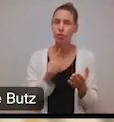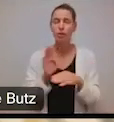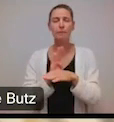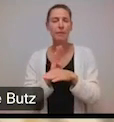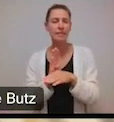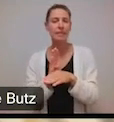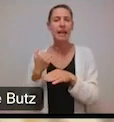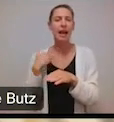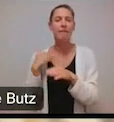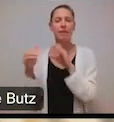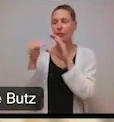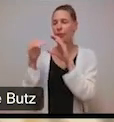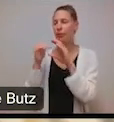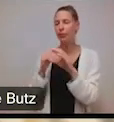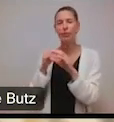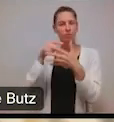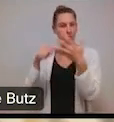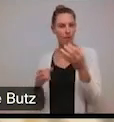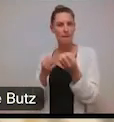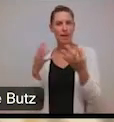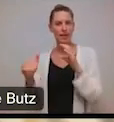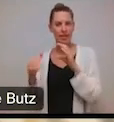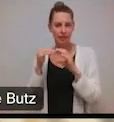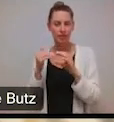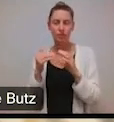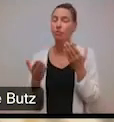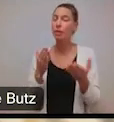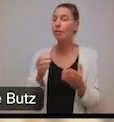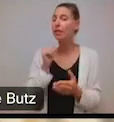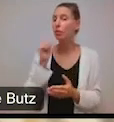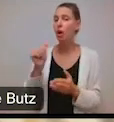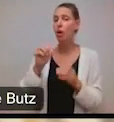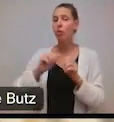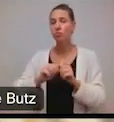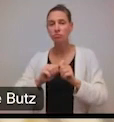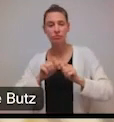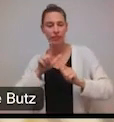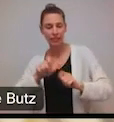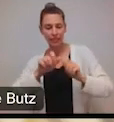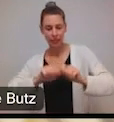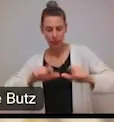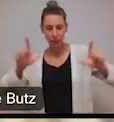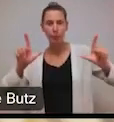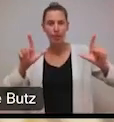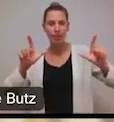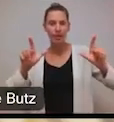it might be that they might not open this email and read it in its entirety right away. They might have to wait till the end of the day to read it. But at least